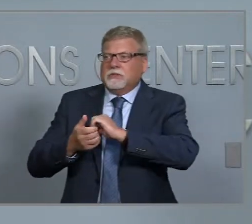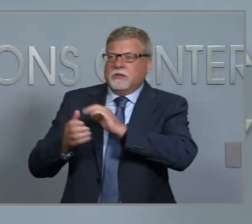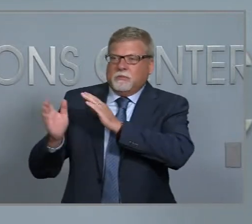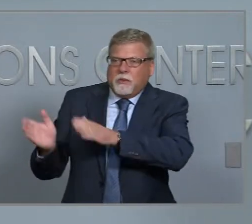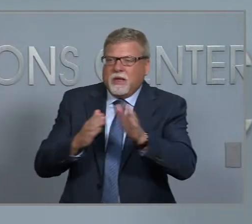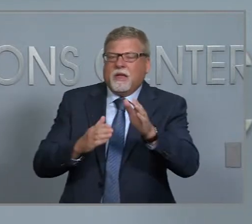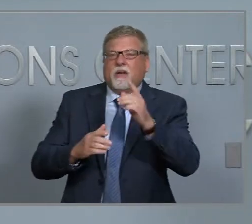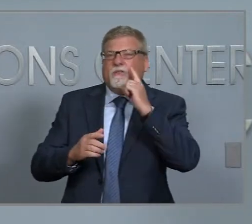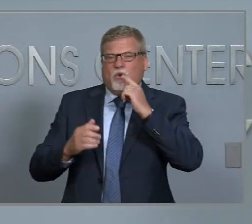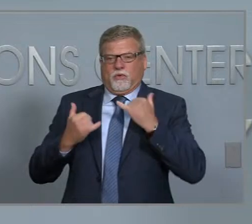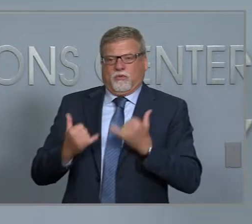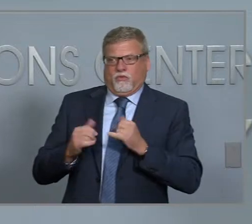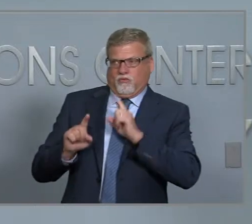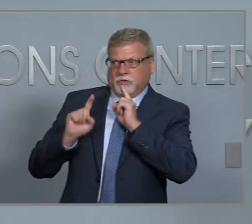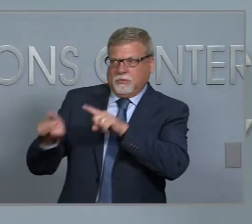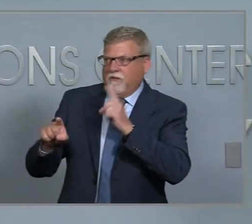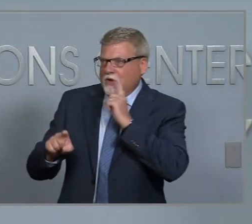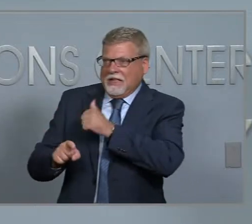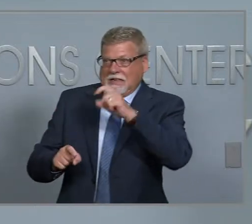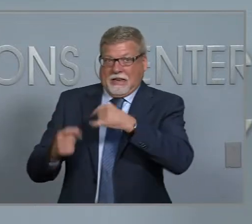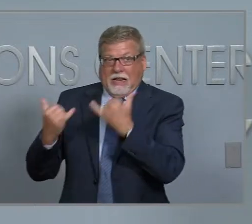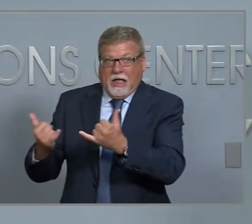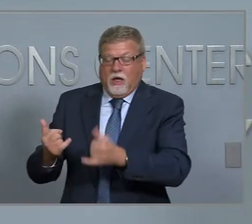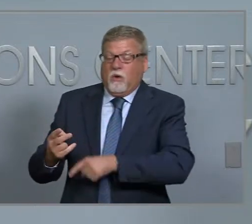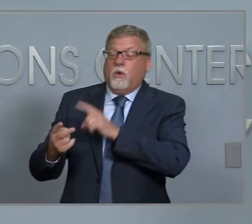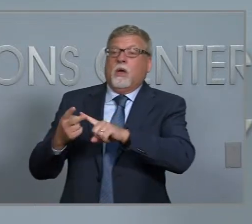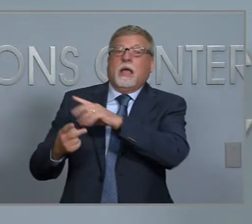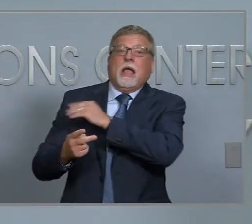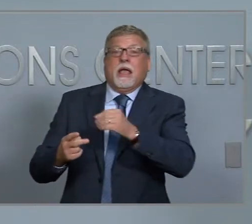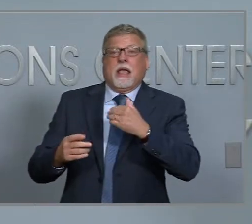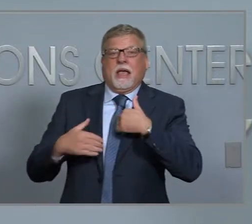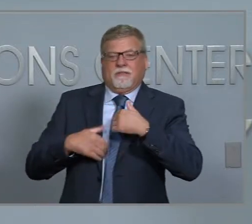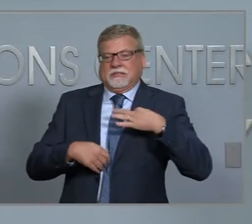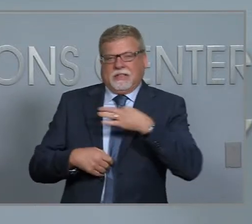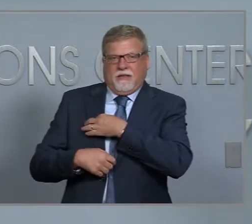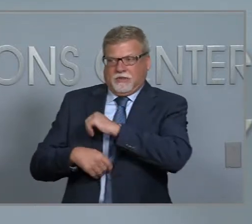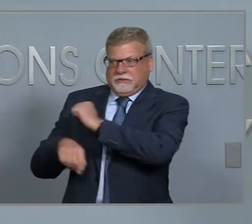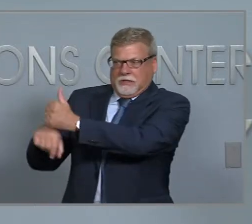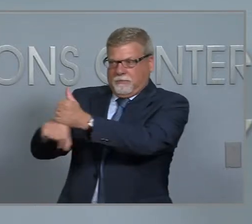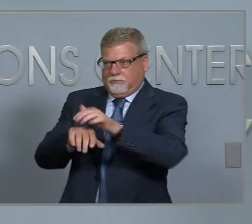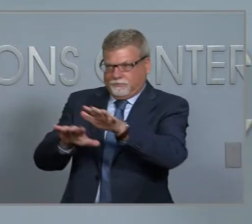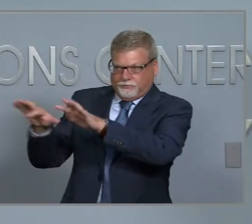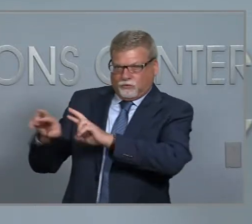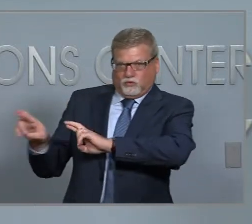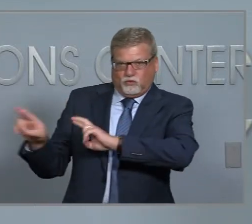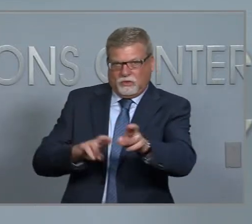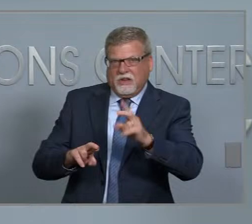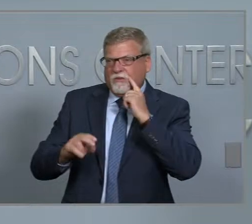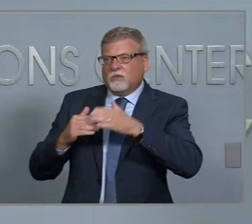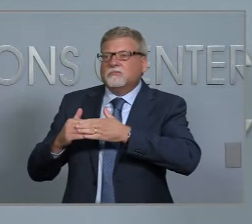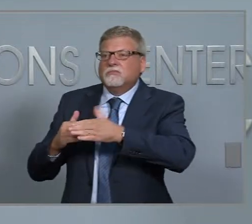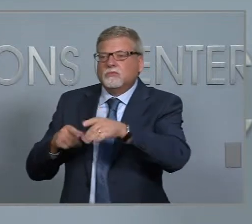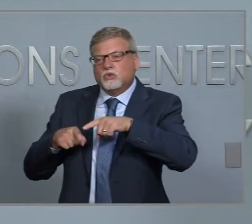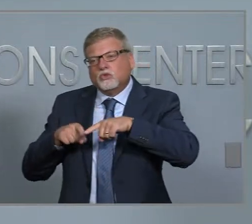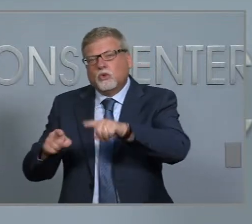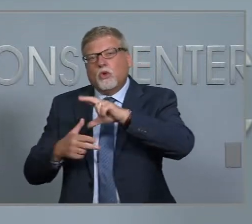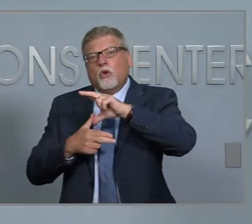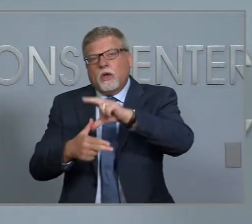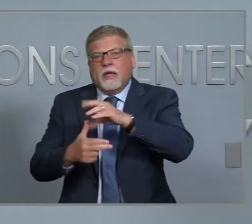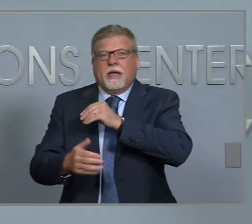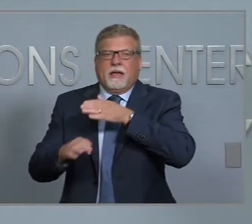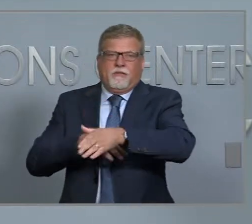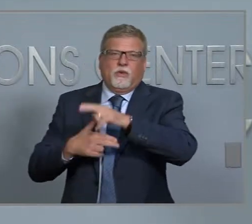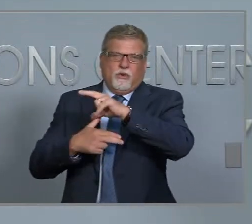immediate response, and make sure that we've got the personnel already in the state to be able to pivot for longer term response or as we move into